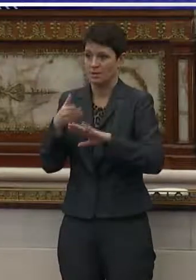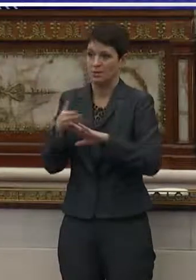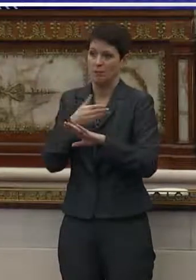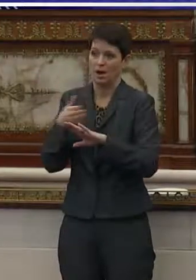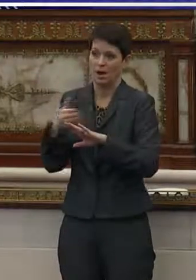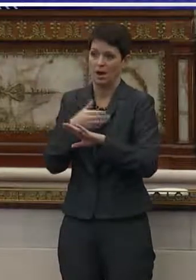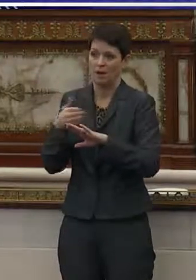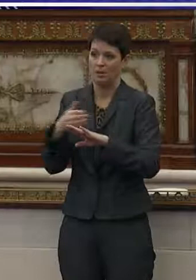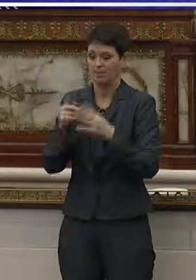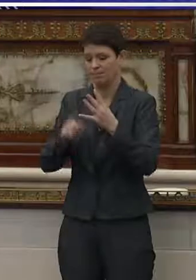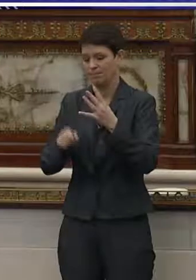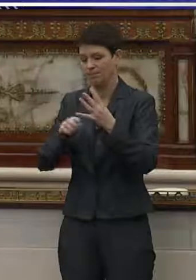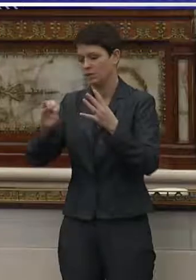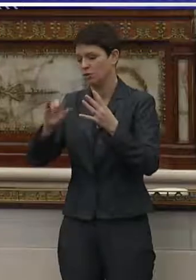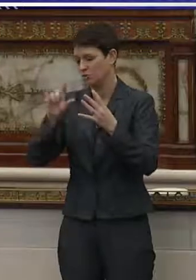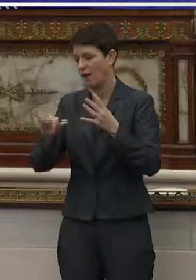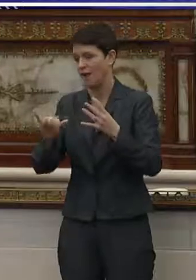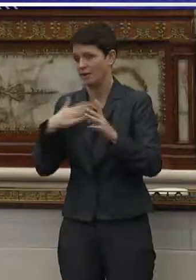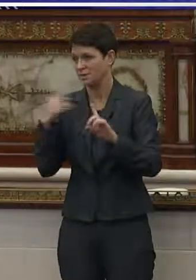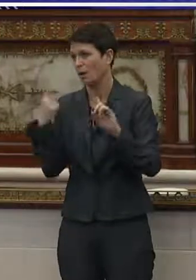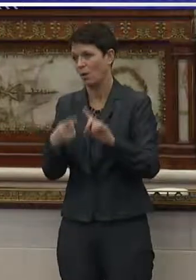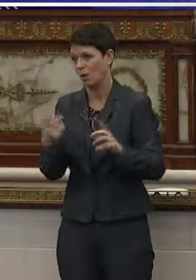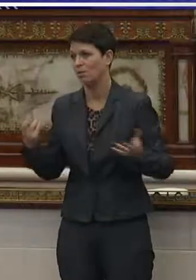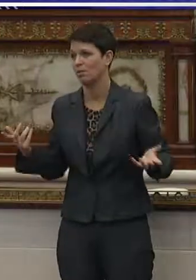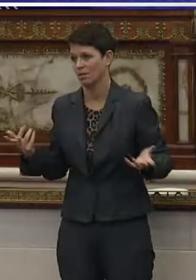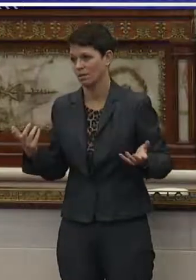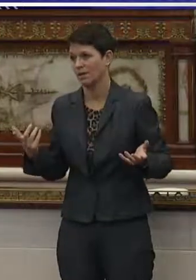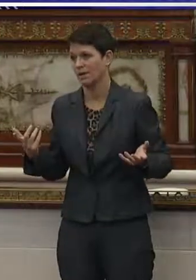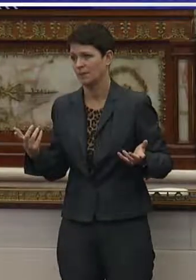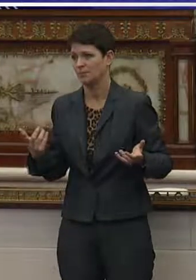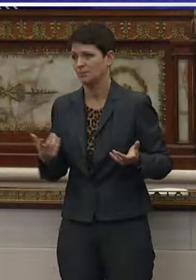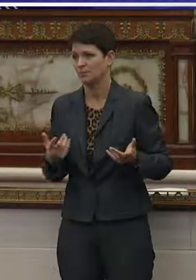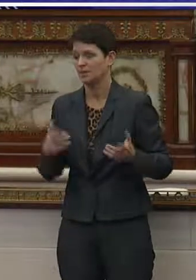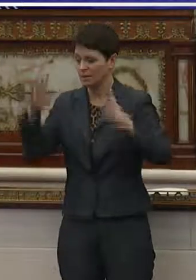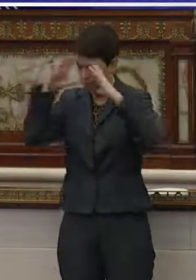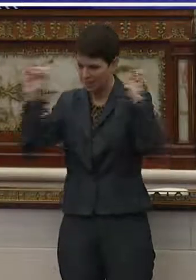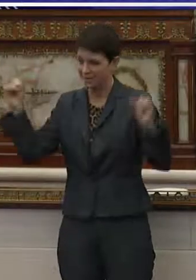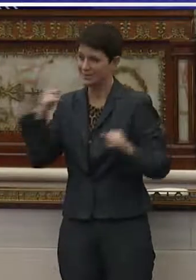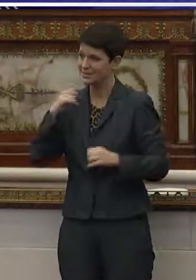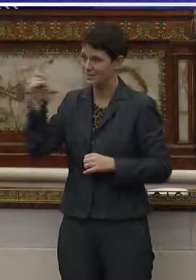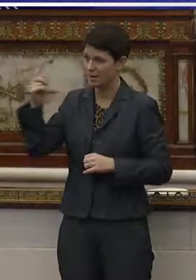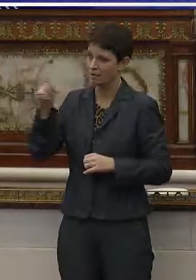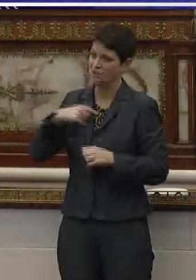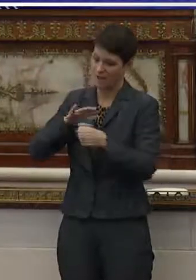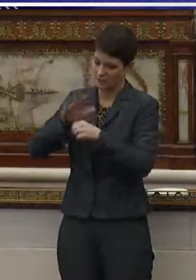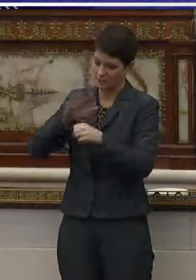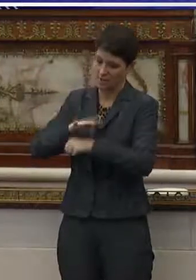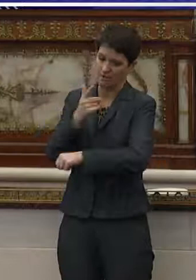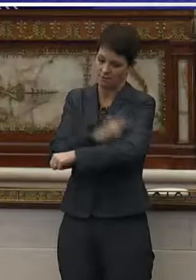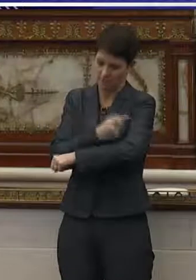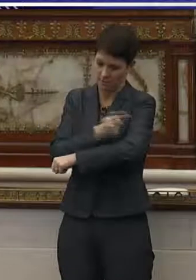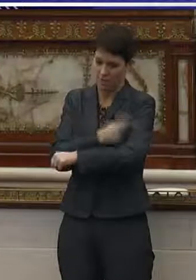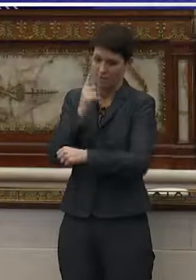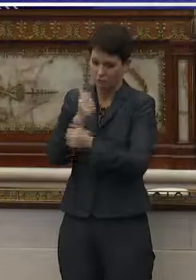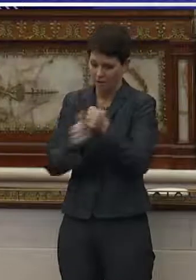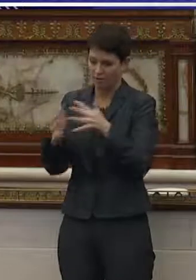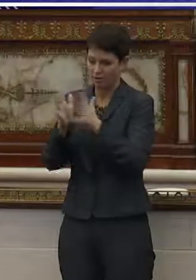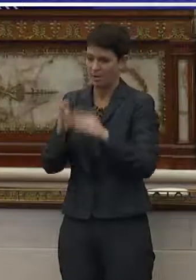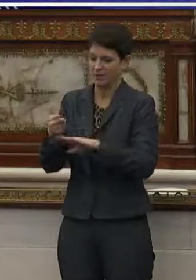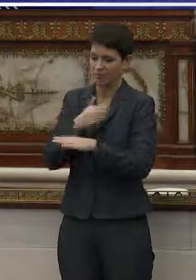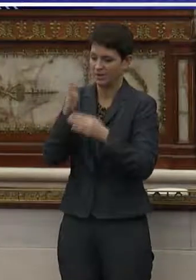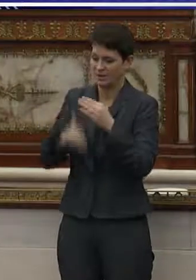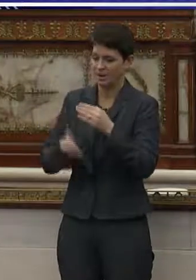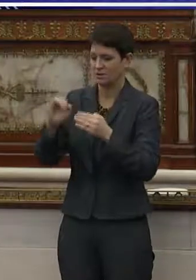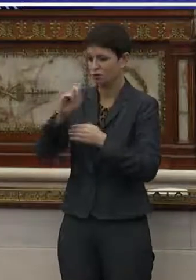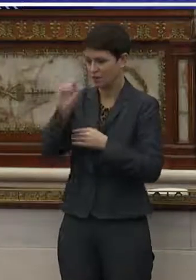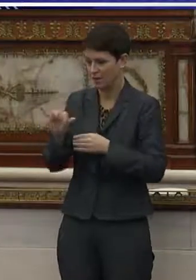by end of July. That's what the president said. We should have enough doses of vaccine for every American by the end of